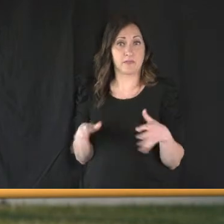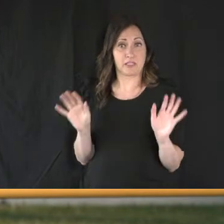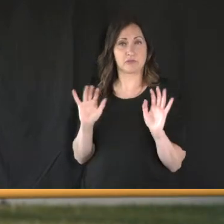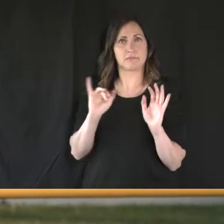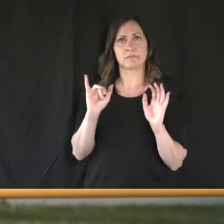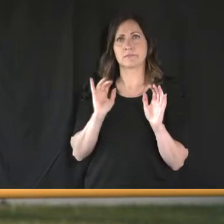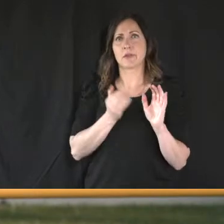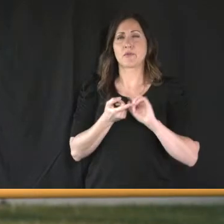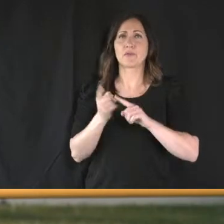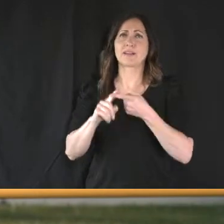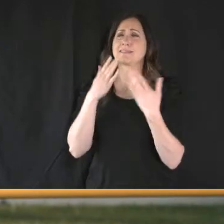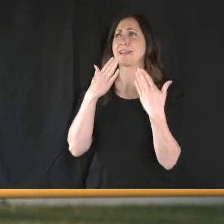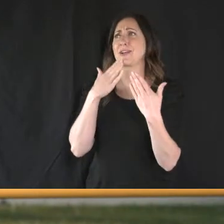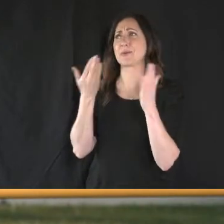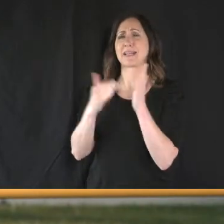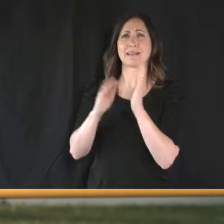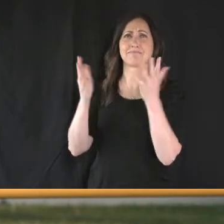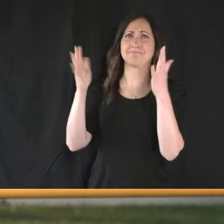again.